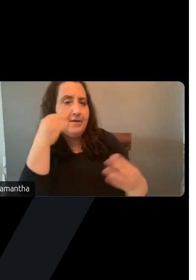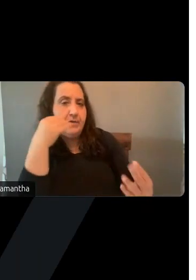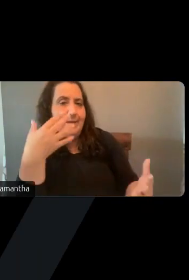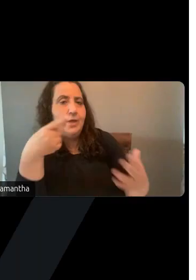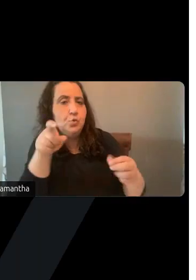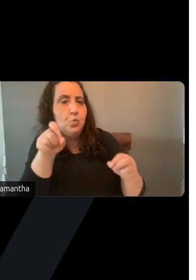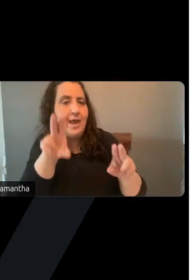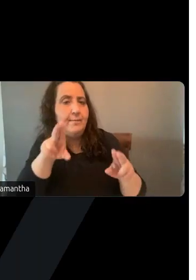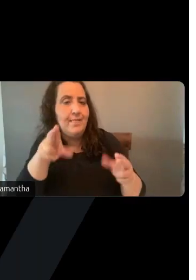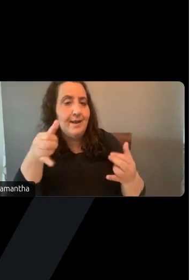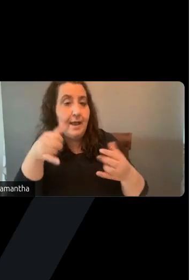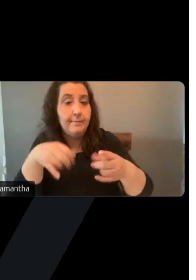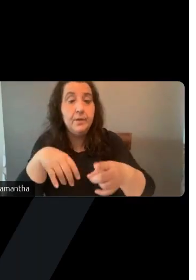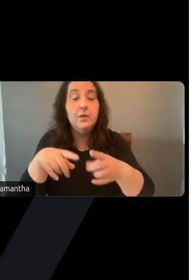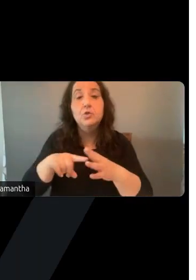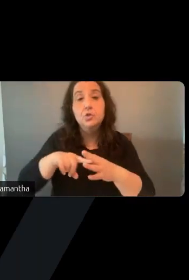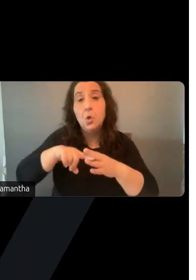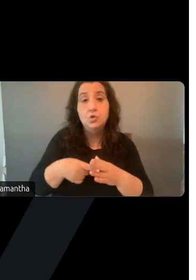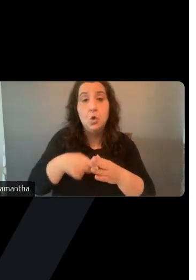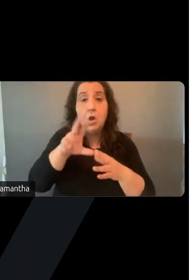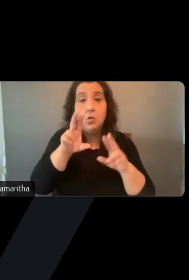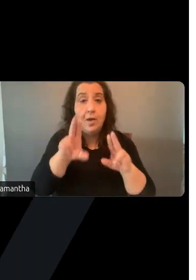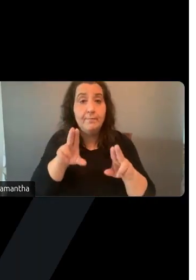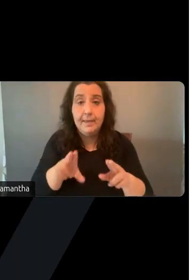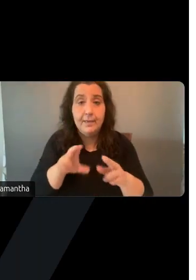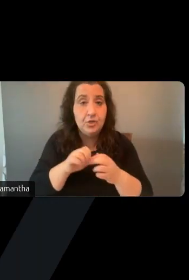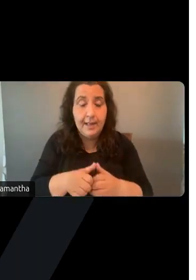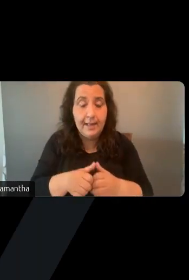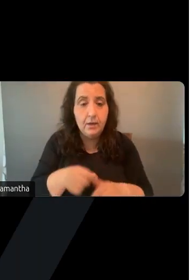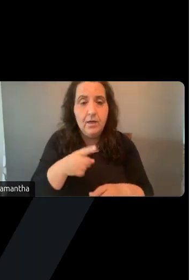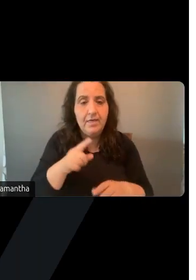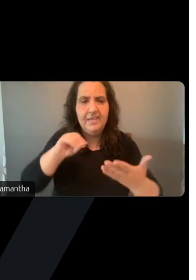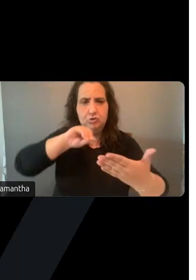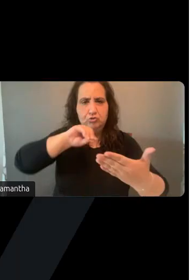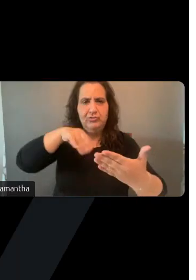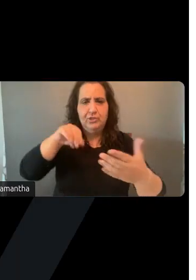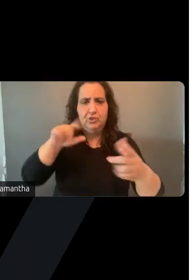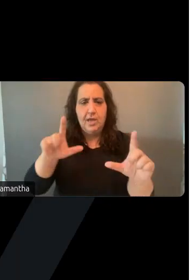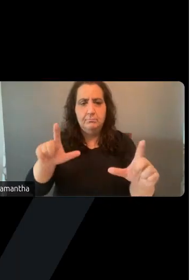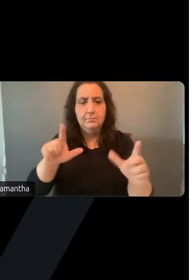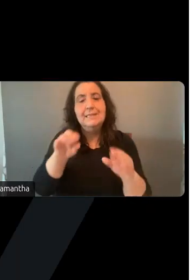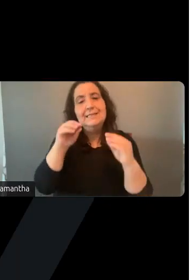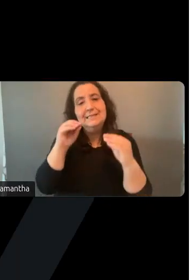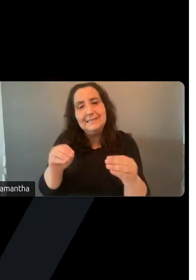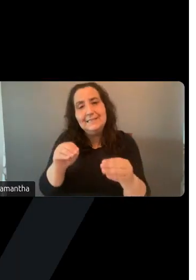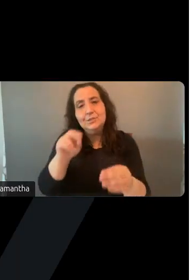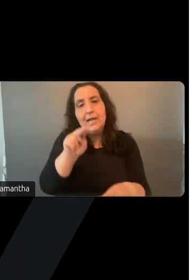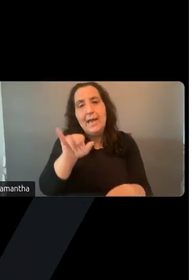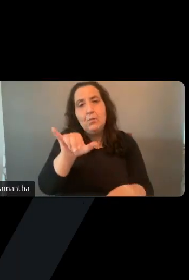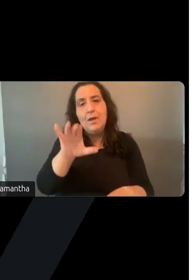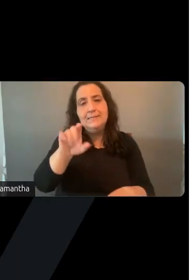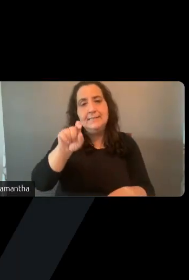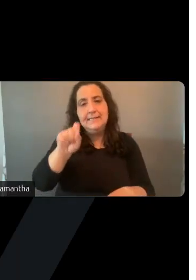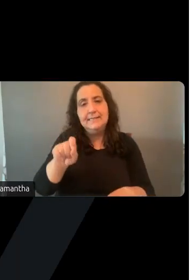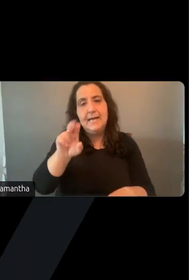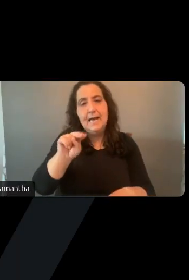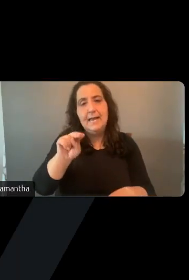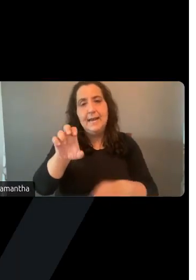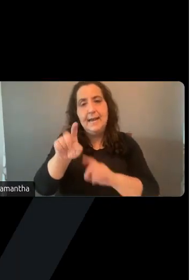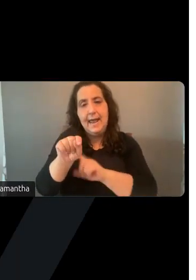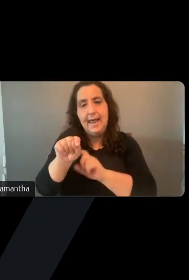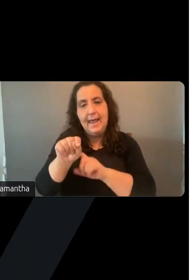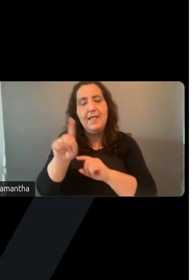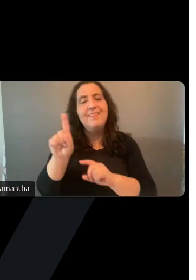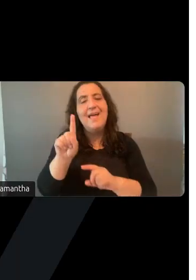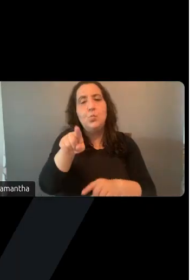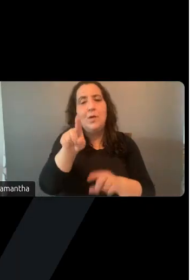Okay, so the next slide, starting your application. So this is a screenshot of teachnyc.net where you'll go to